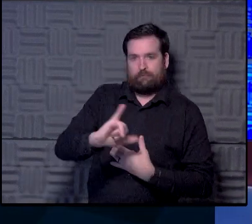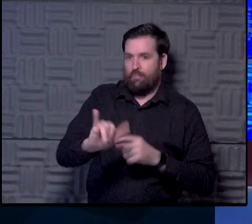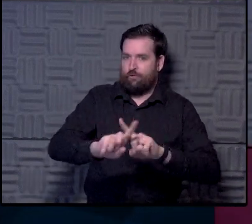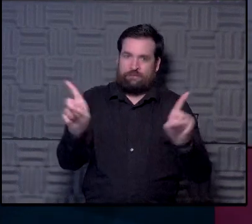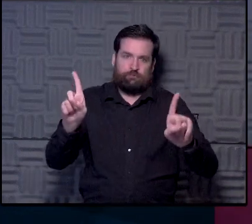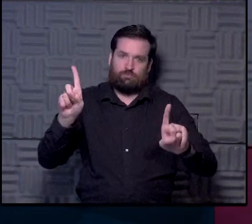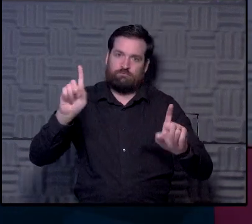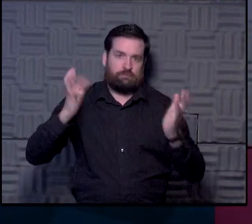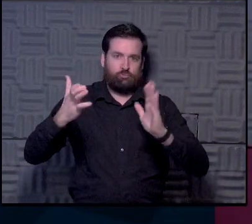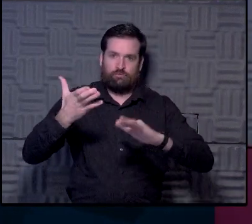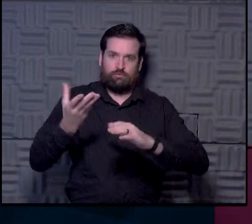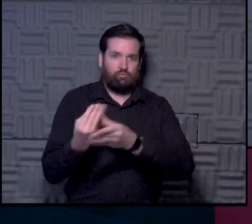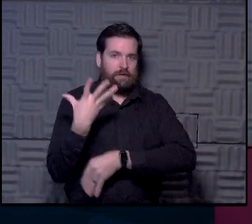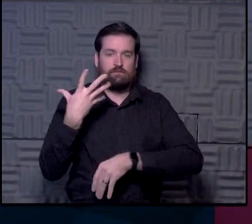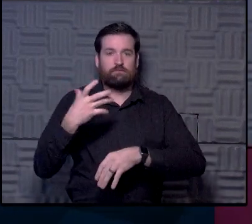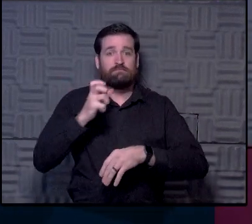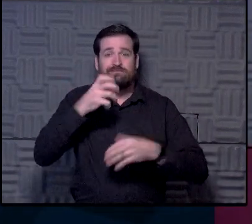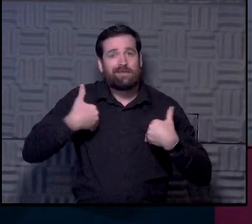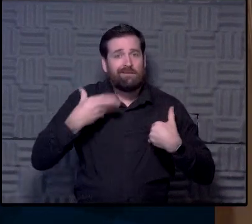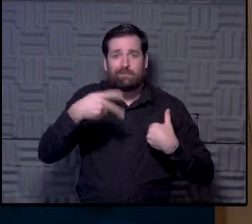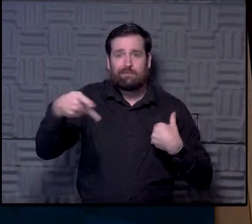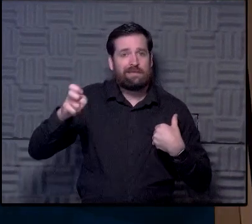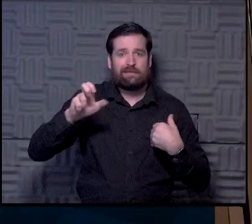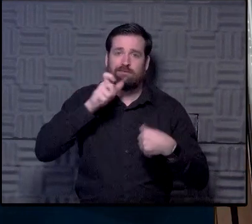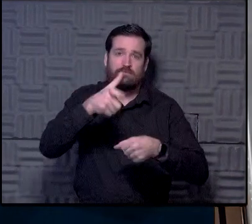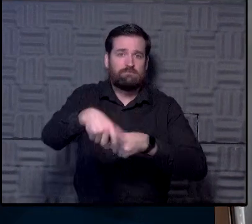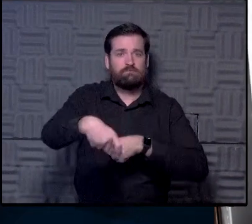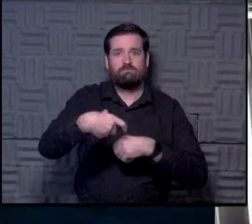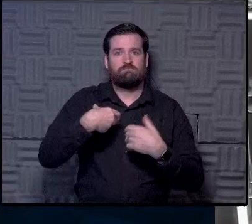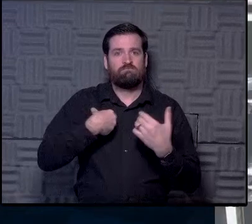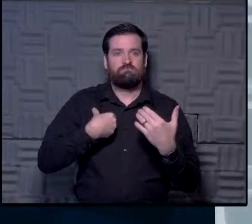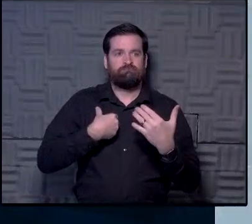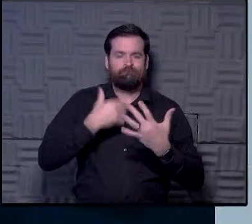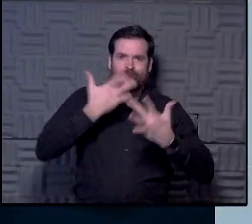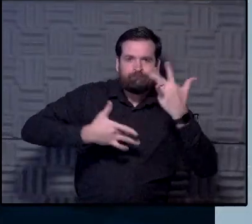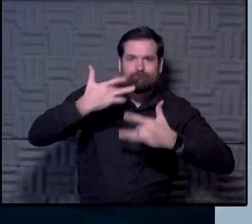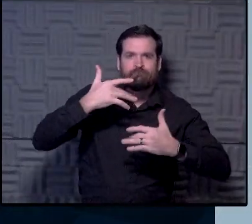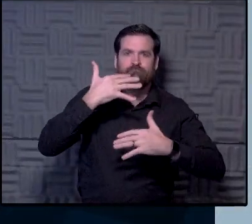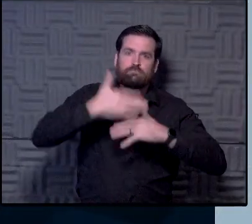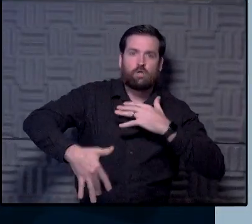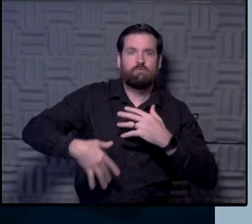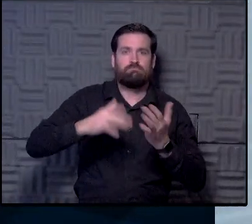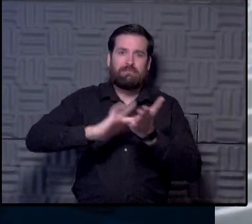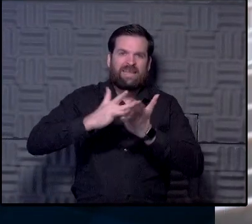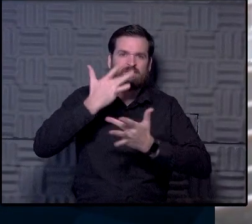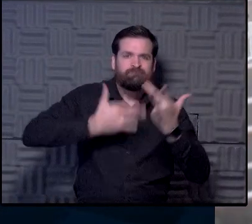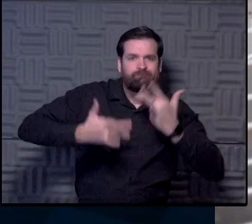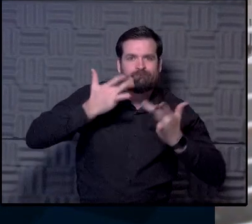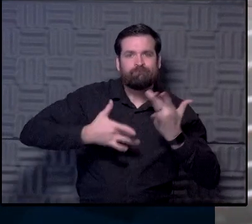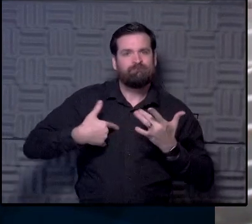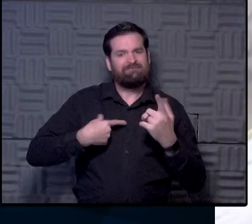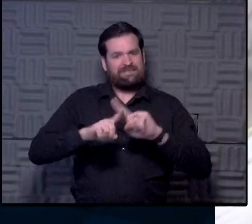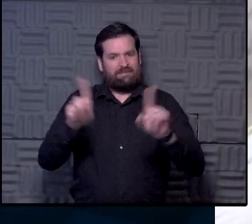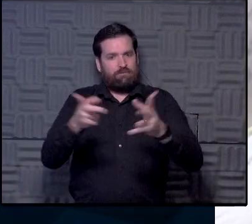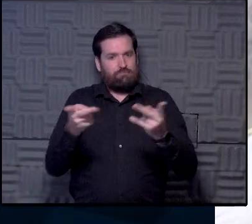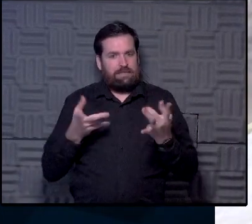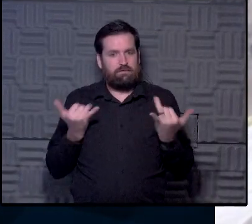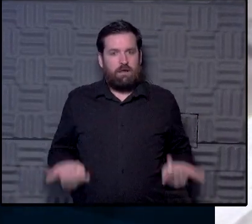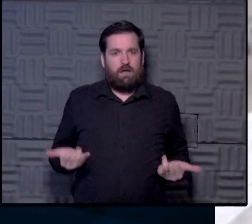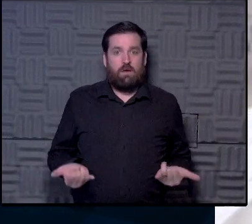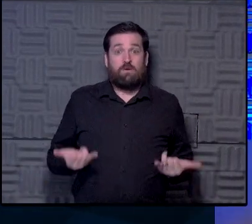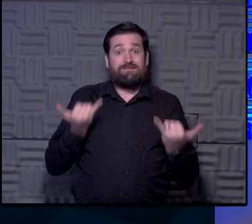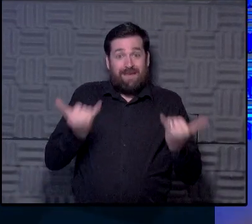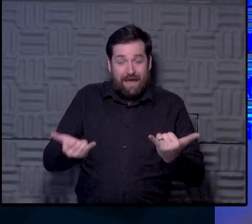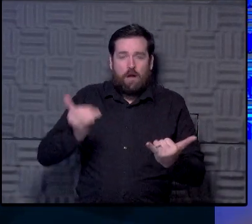in the springtime. We didn't have the PPE necessary. We had blood shortages. We had medication shortages. We're in a different place now, but now it's come